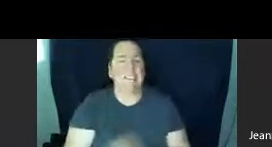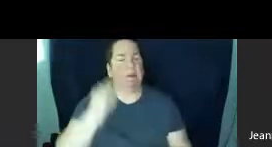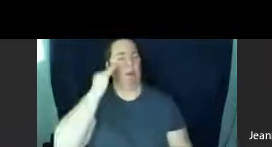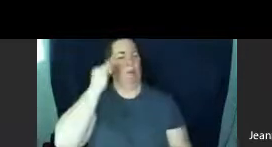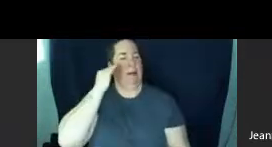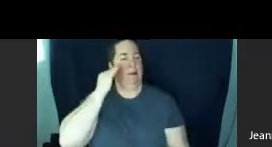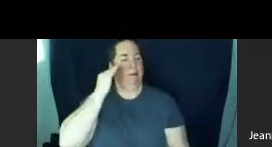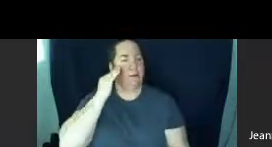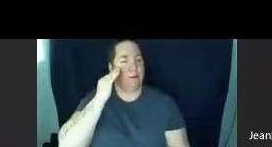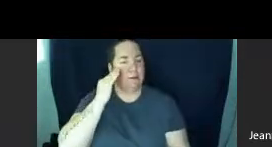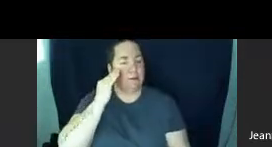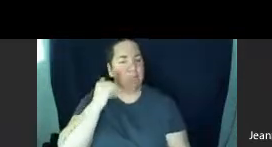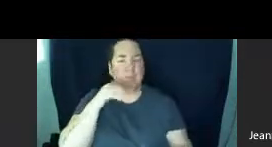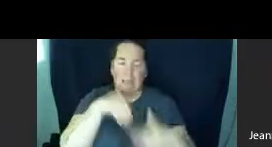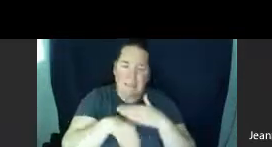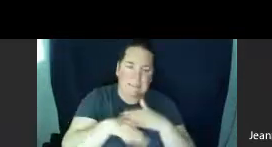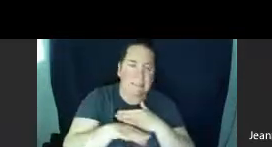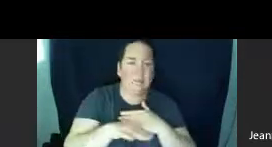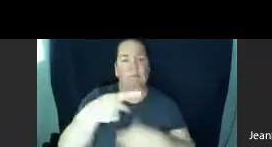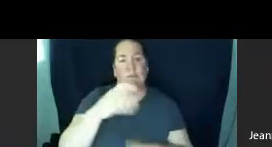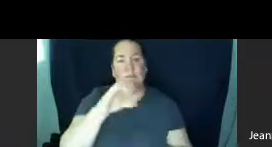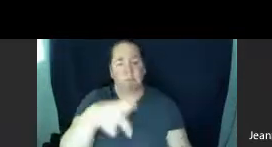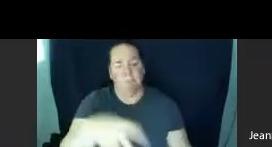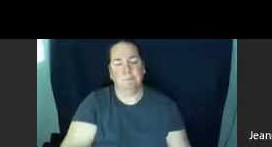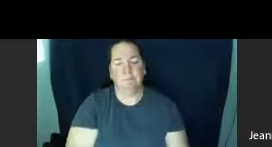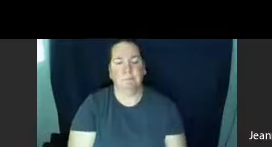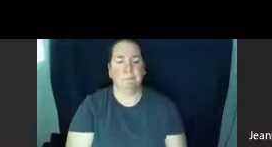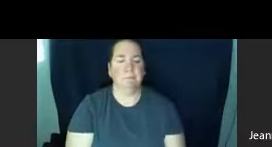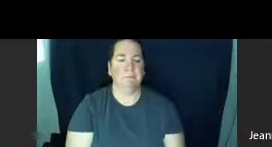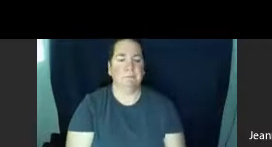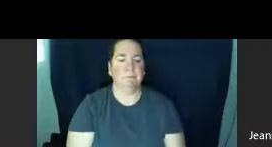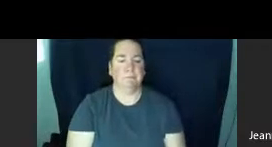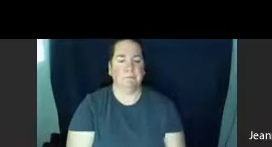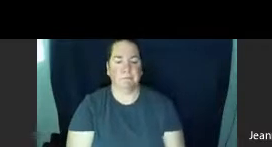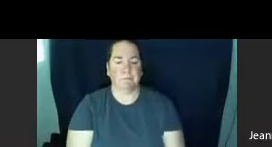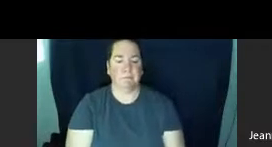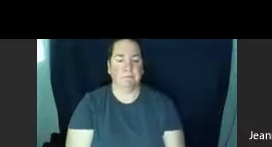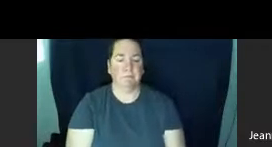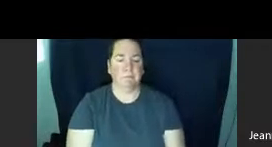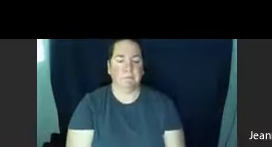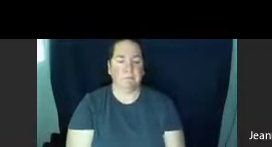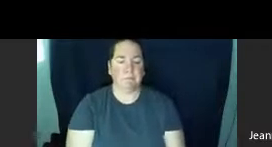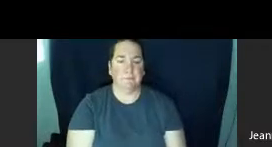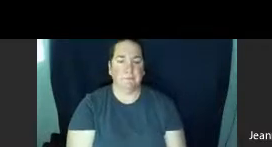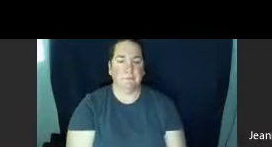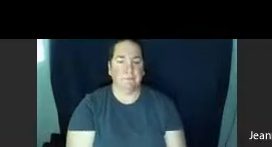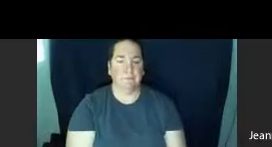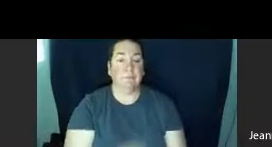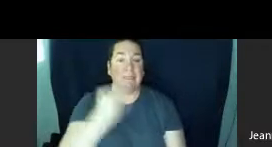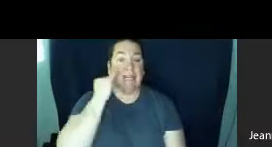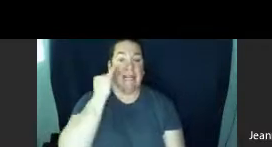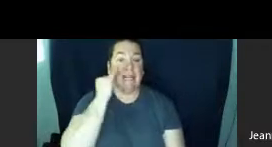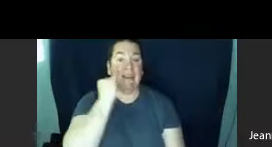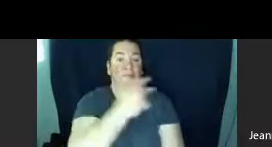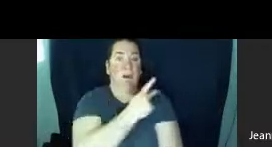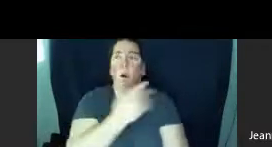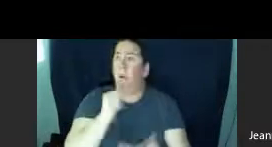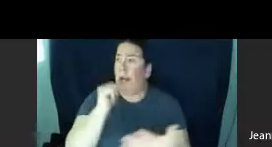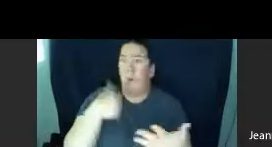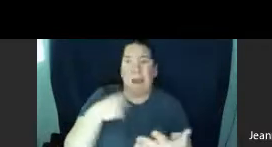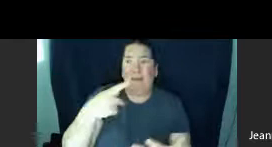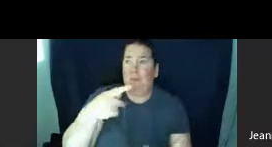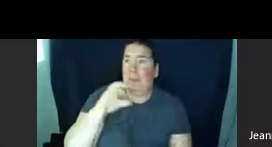have access to a healthcare provider, and we'll talk about this later, but what to do if the patient doesn't have a healthcare